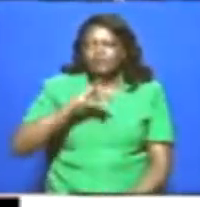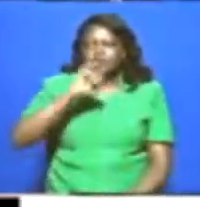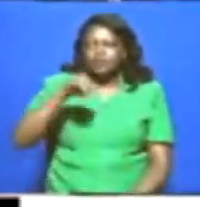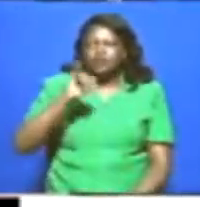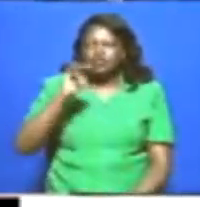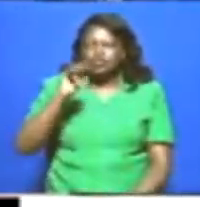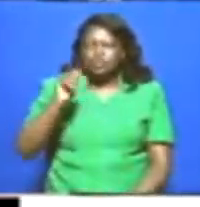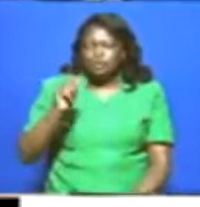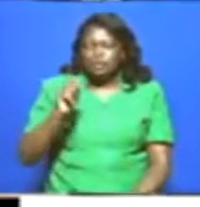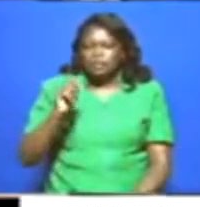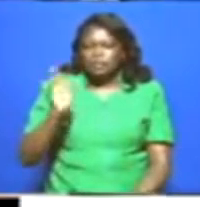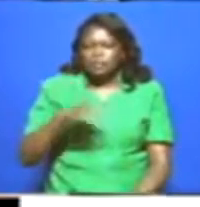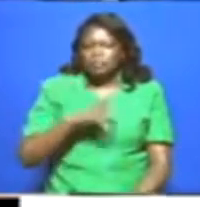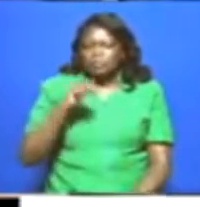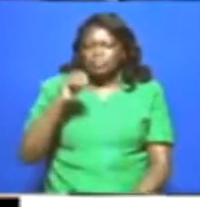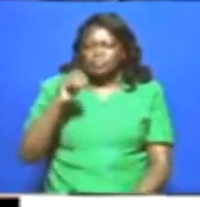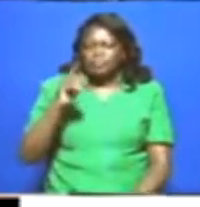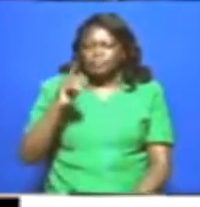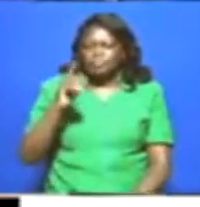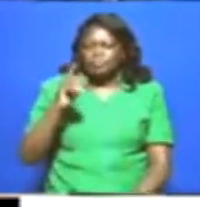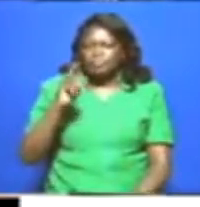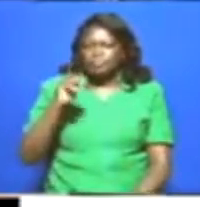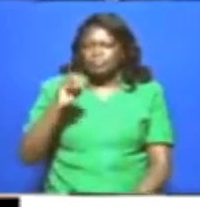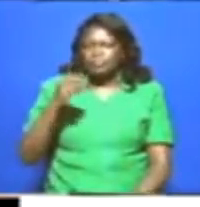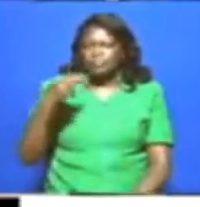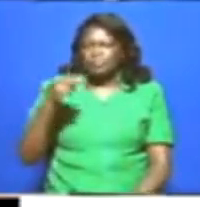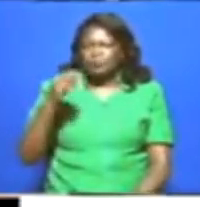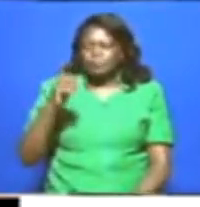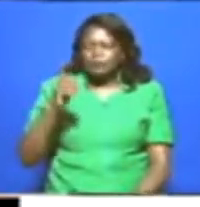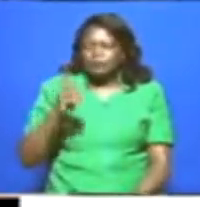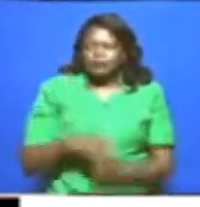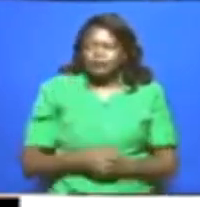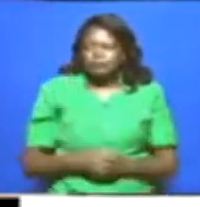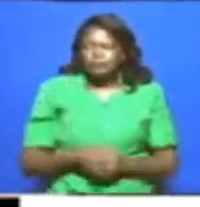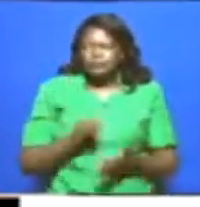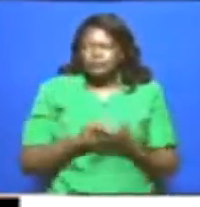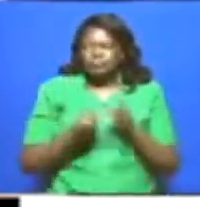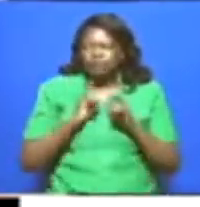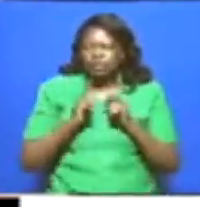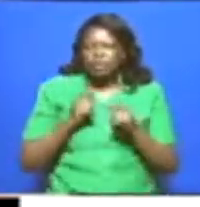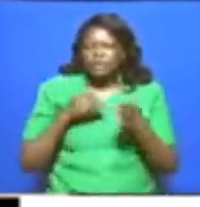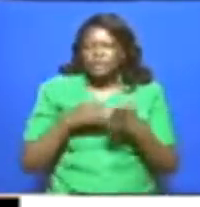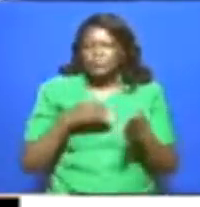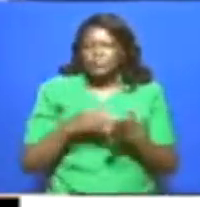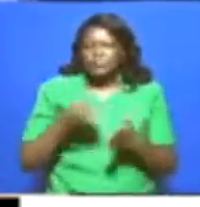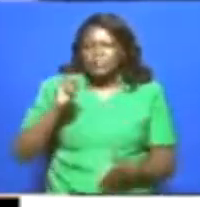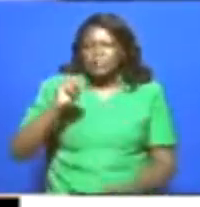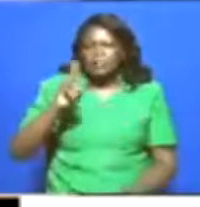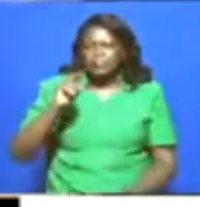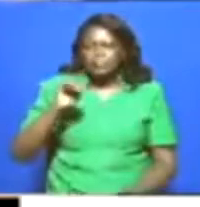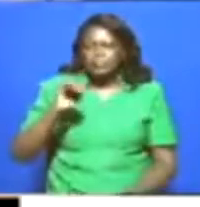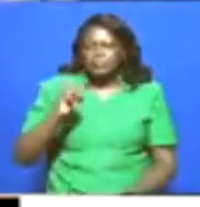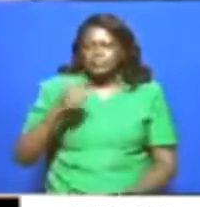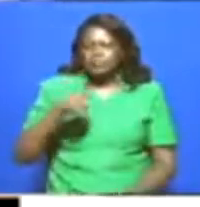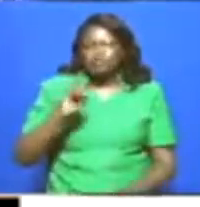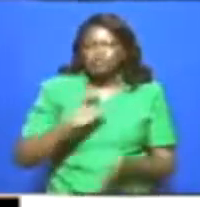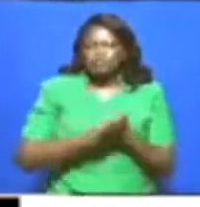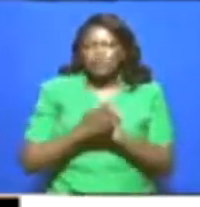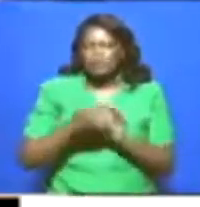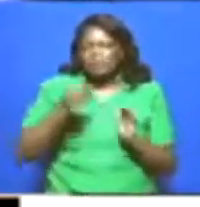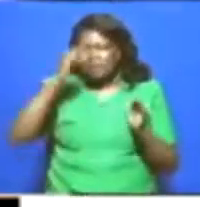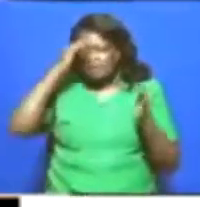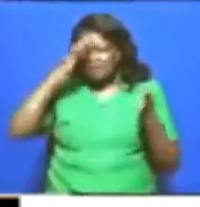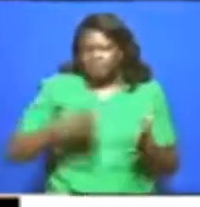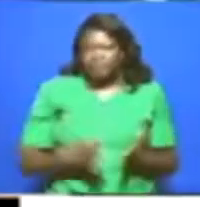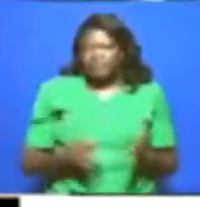the performance of former Petroleum and Mining Cabinet Secretary John Munyes. Munyes is eyeing the Turkana gubernatorial position under the Azimio